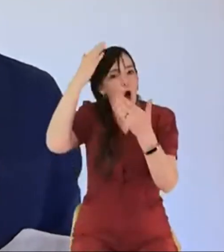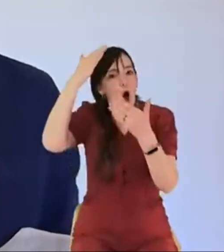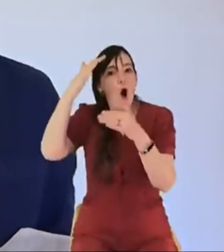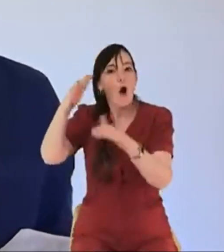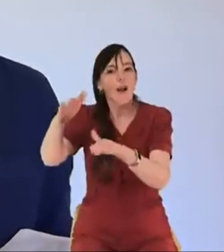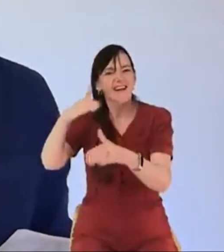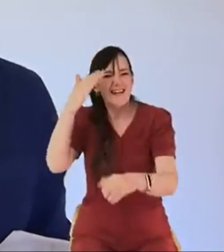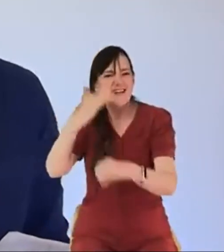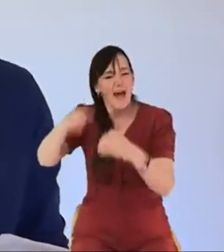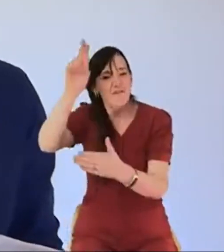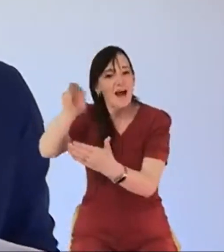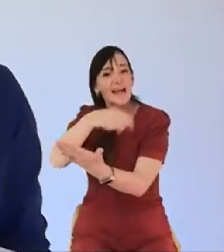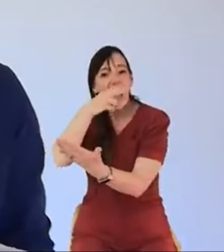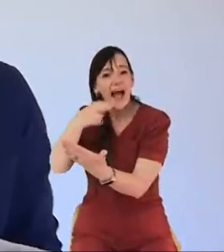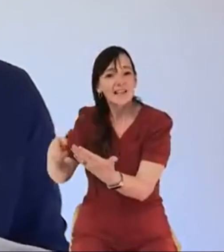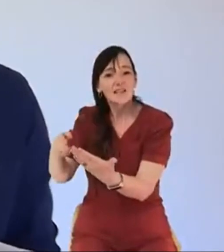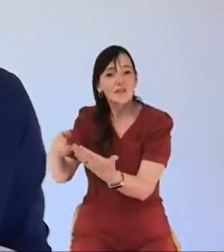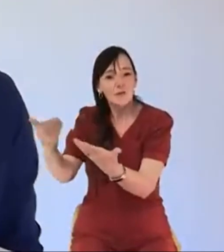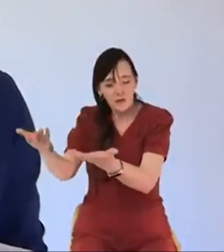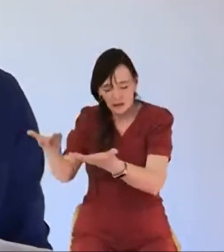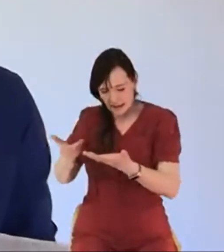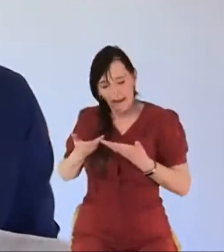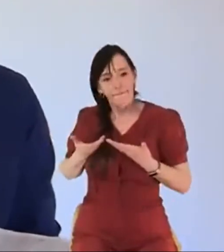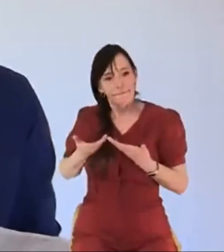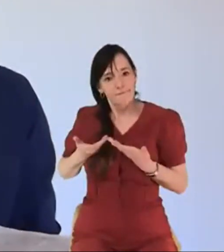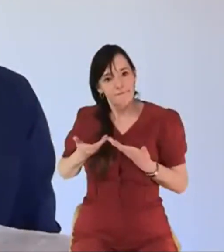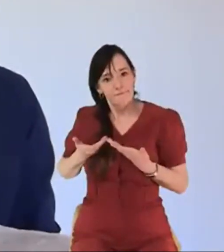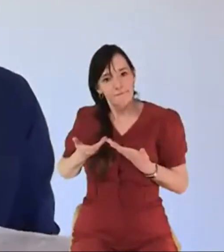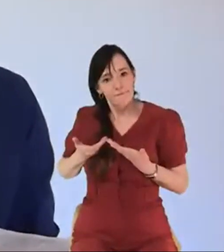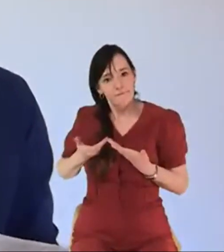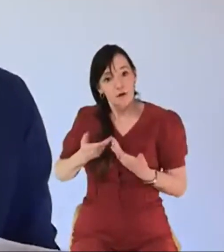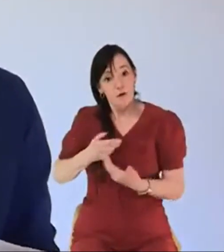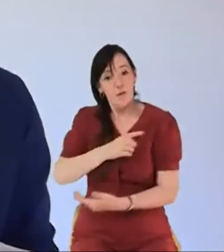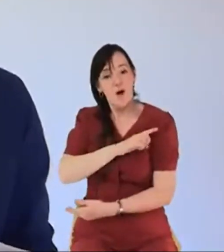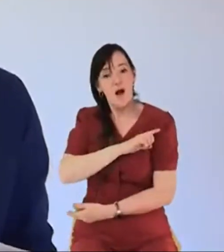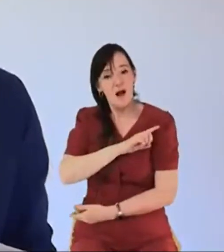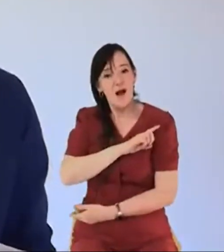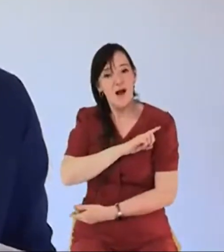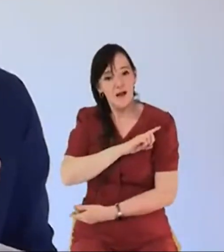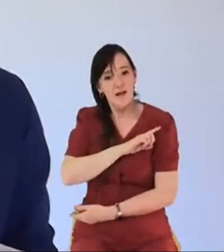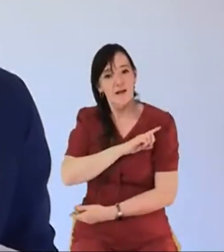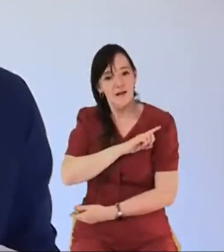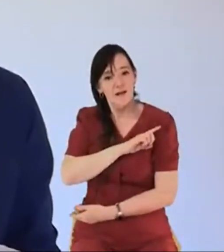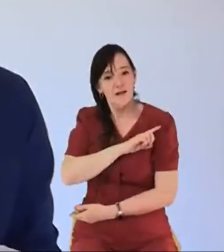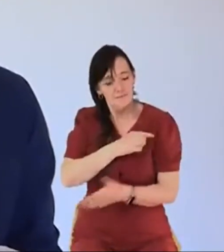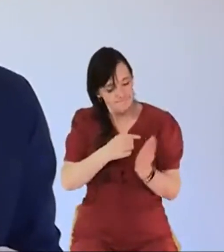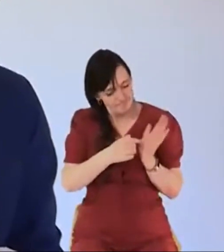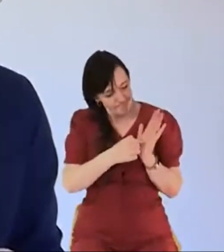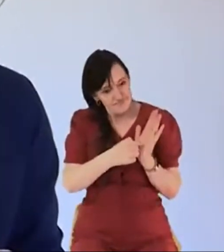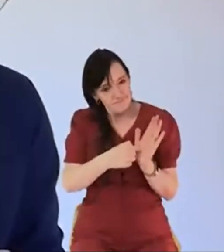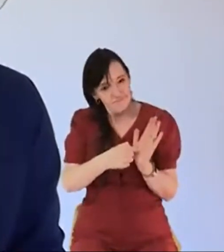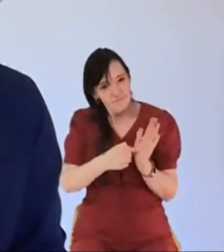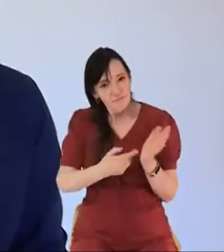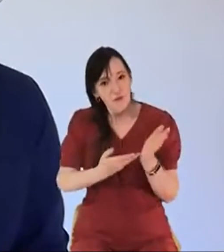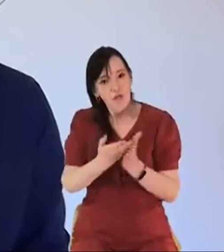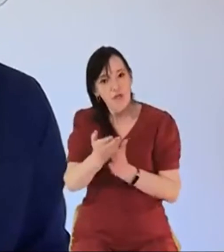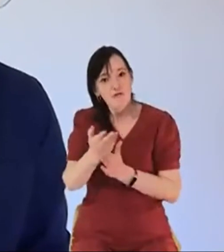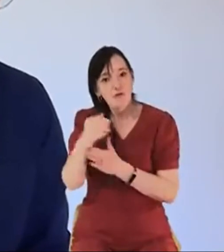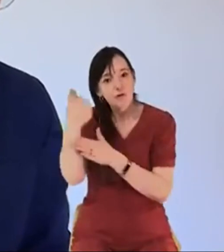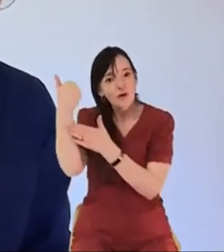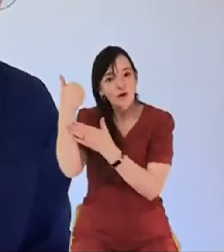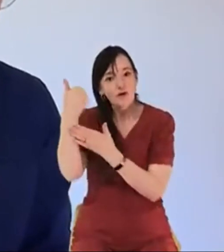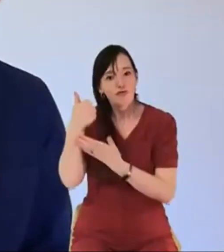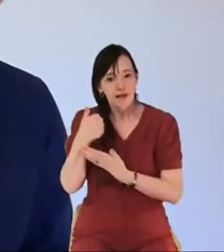never going to be cancelled is ours why because by his grace